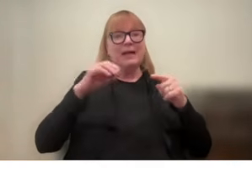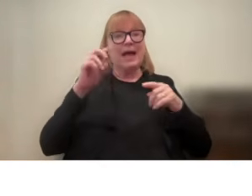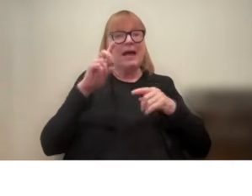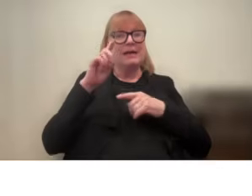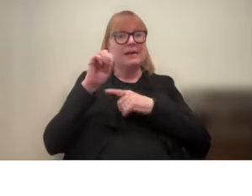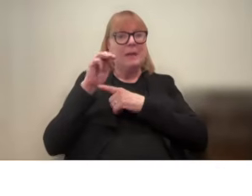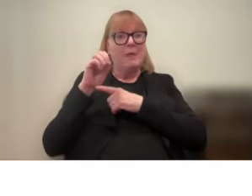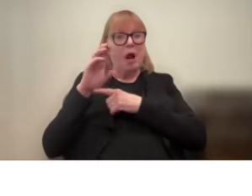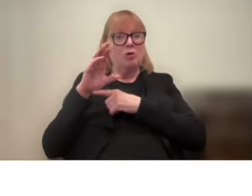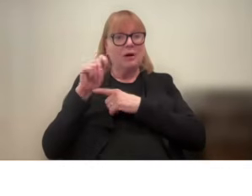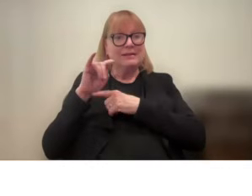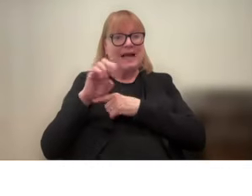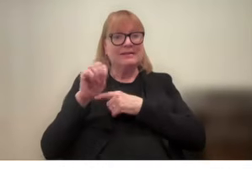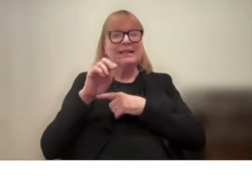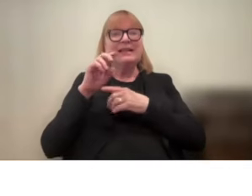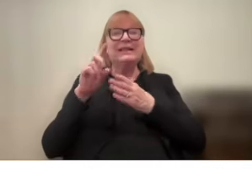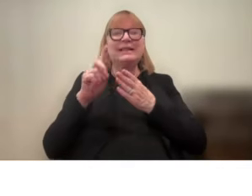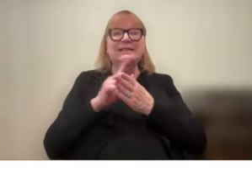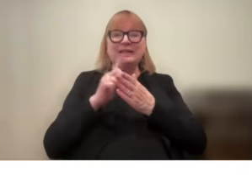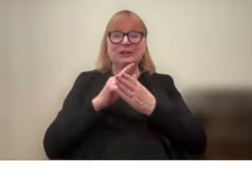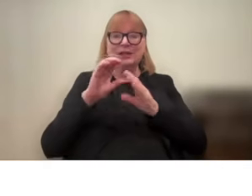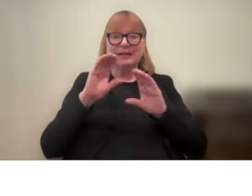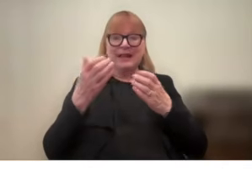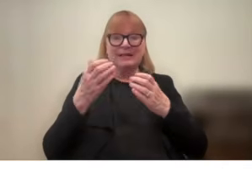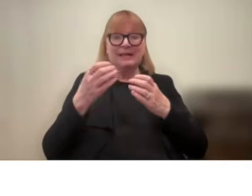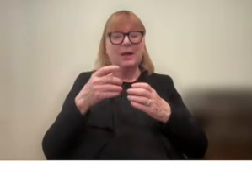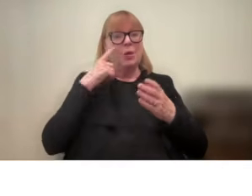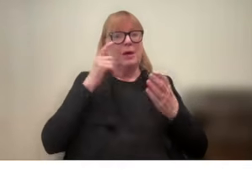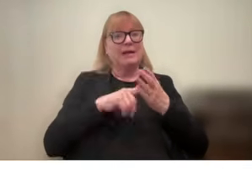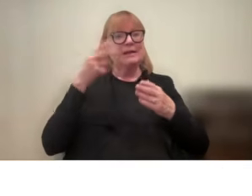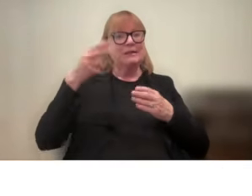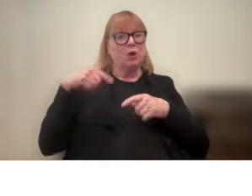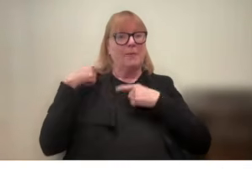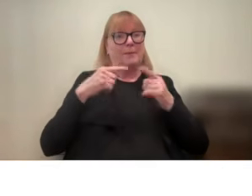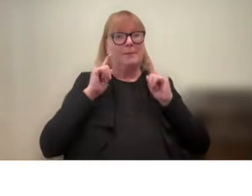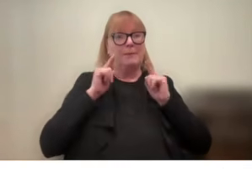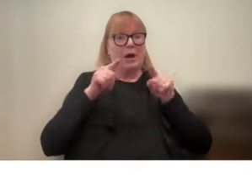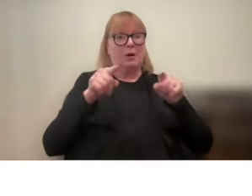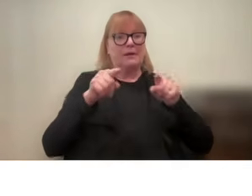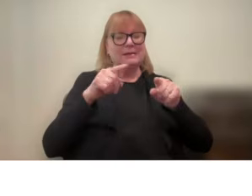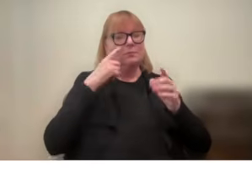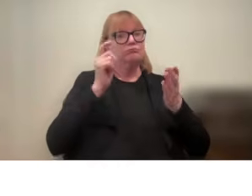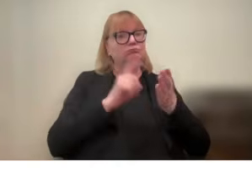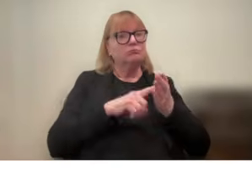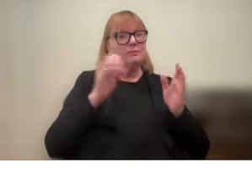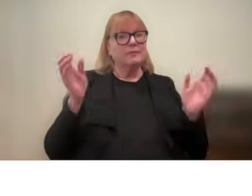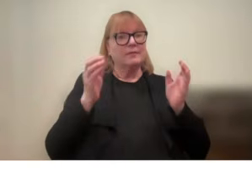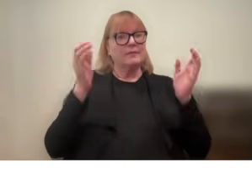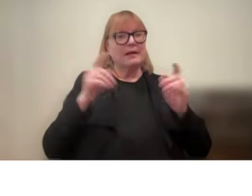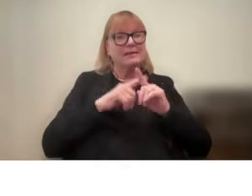democratize the digital canon. Recognizing historical parallels helps us understand the urgency of cultivating